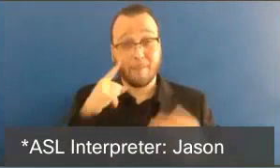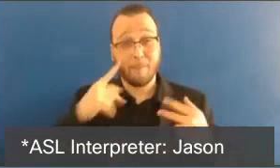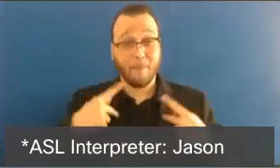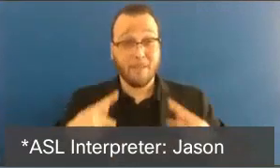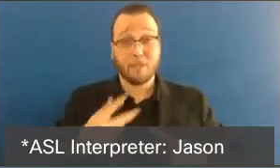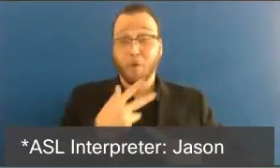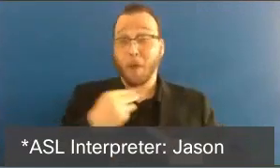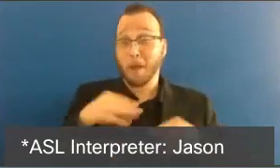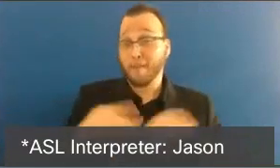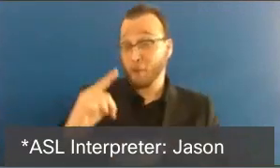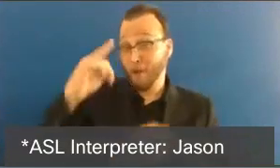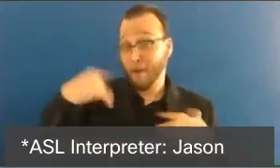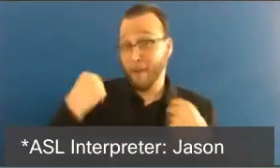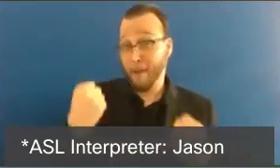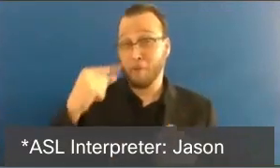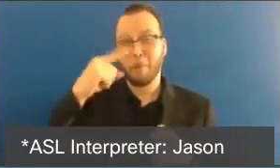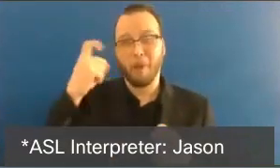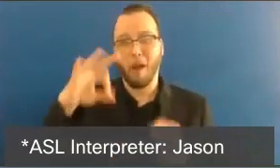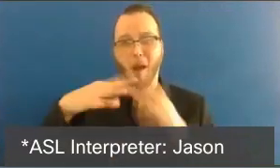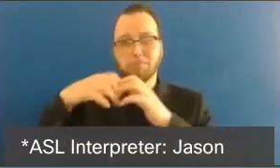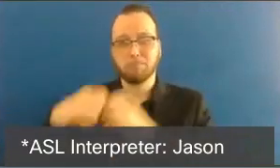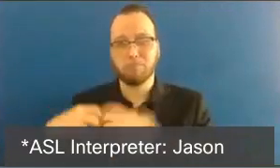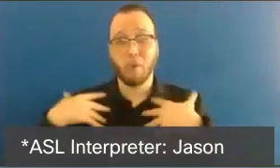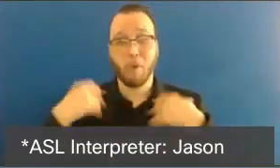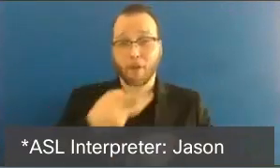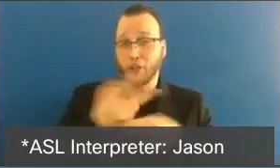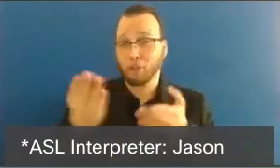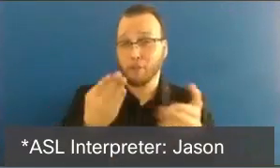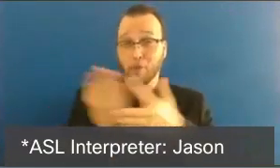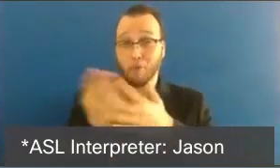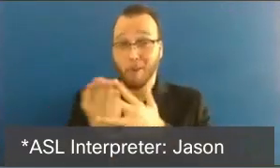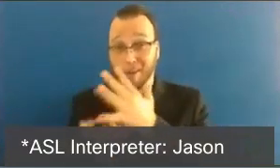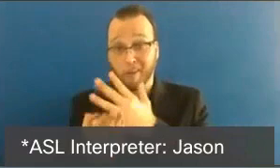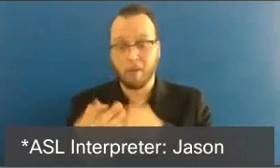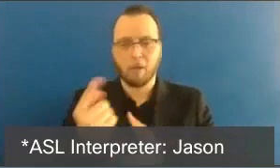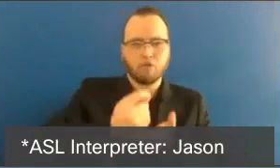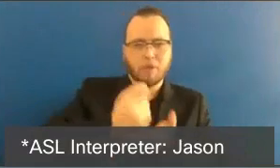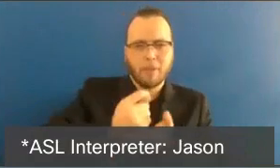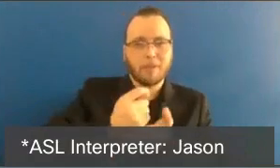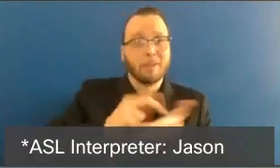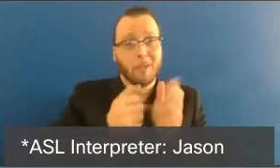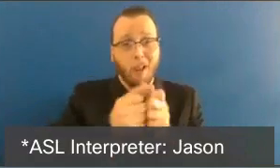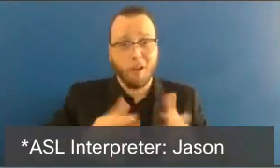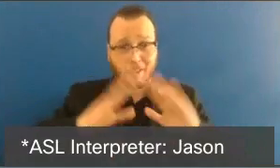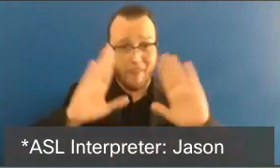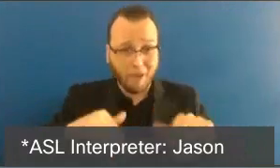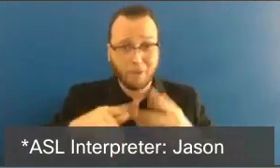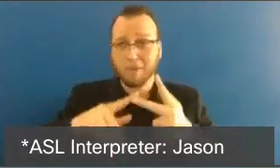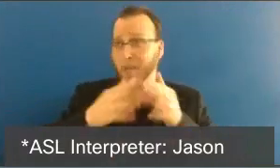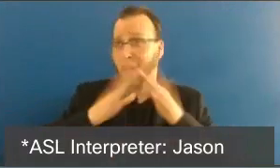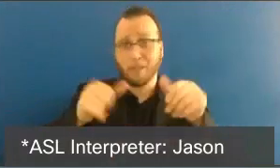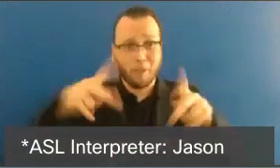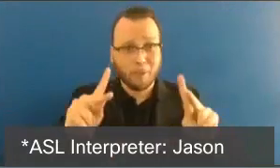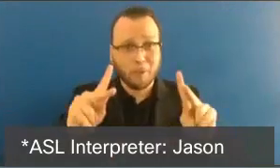behavioral health due to breaks in healthcare services and treatment, loss of housing and future housing opportunities,